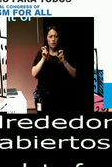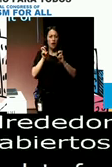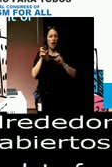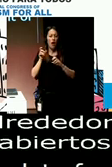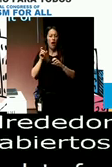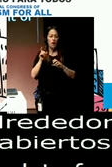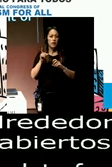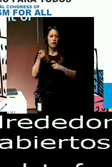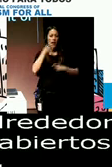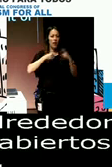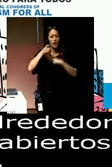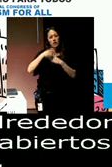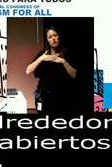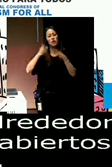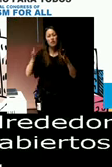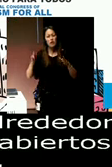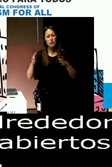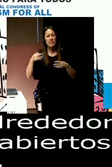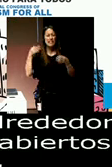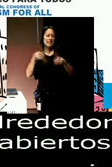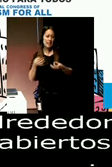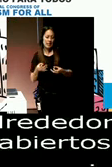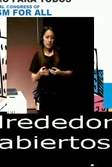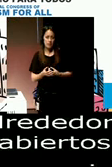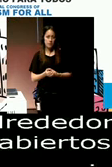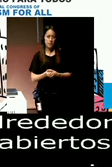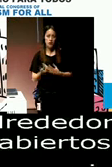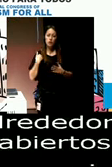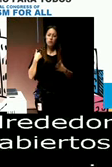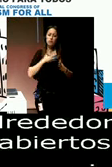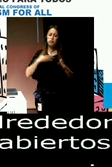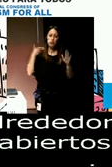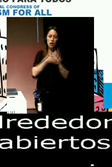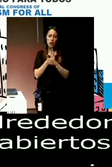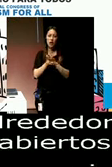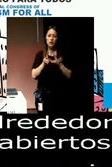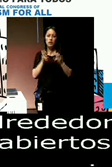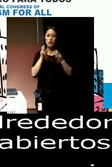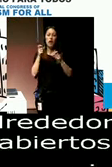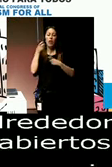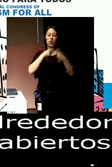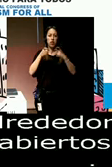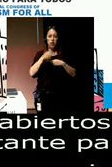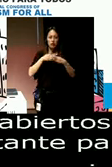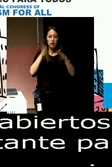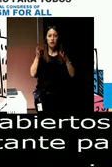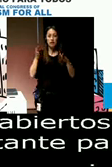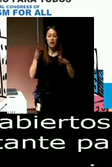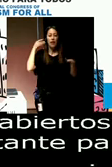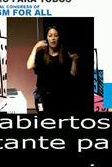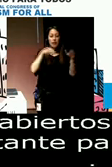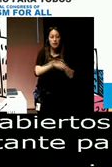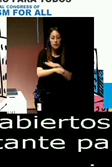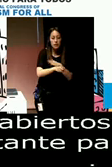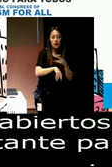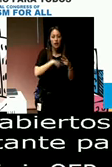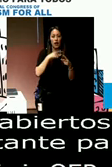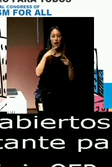What I mean by open data, it is the fact that all the accessible information that I collect on my